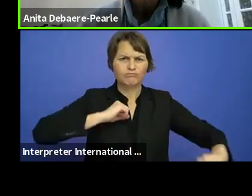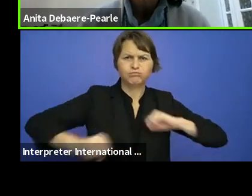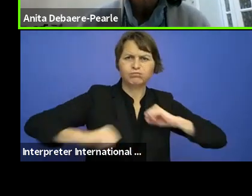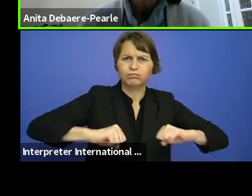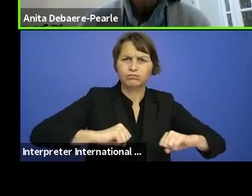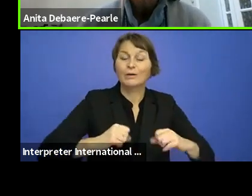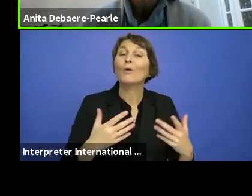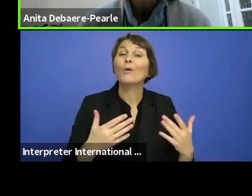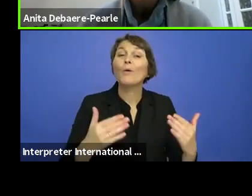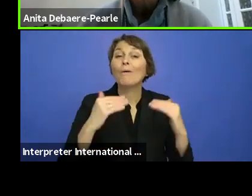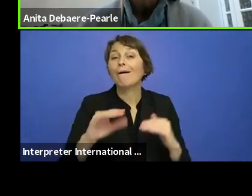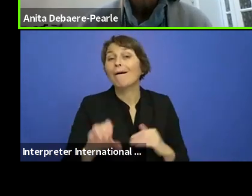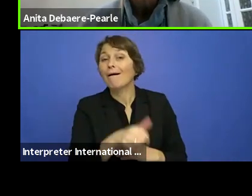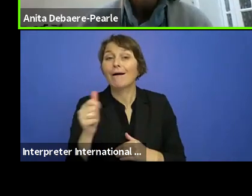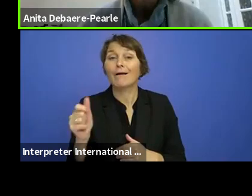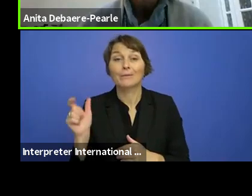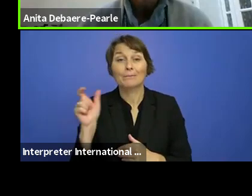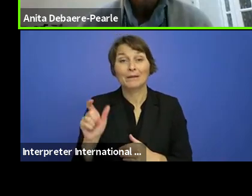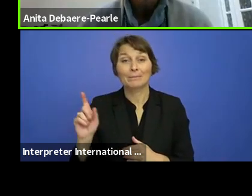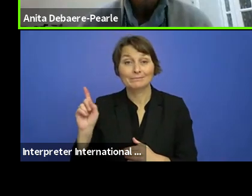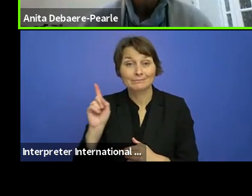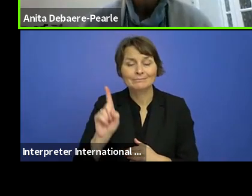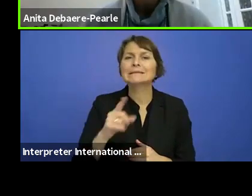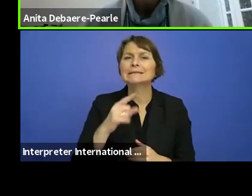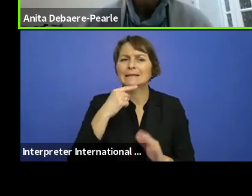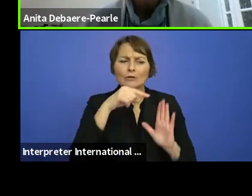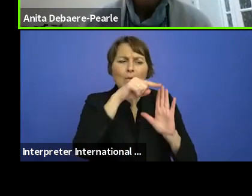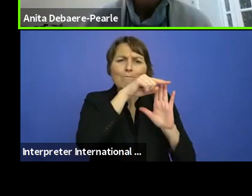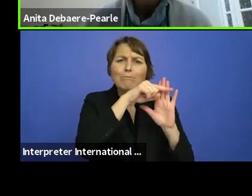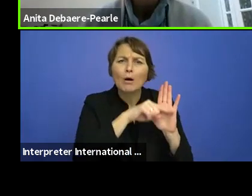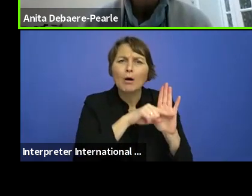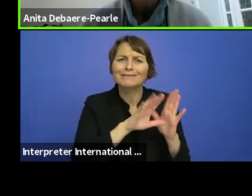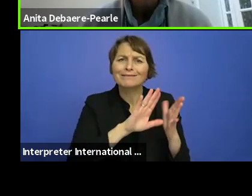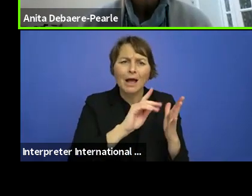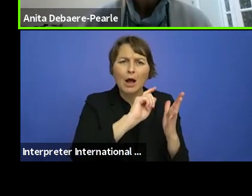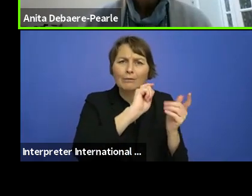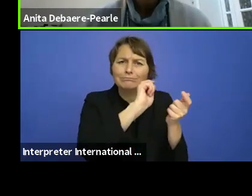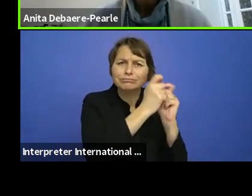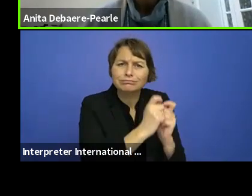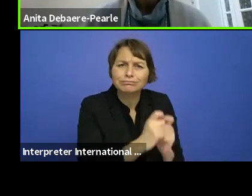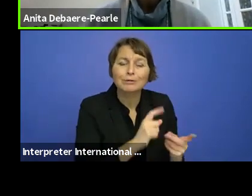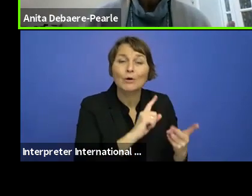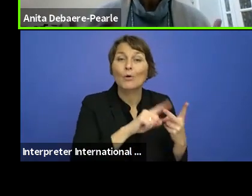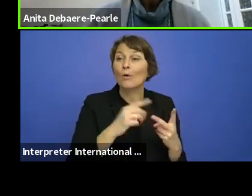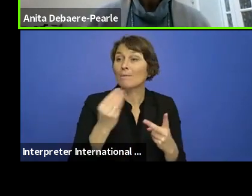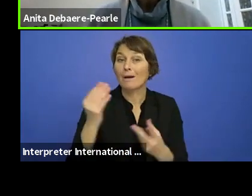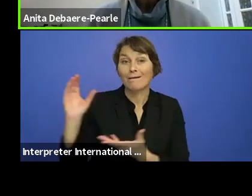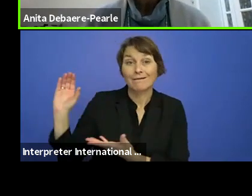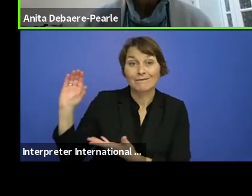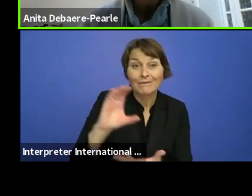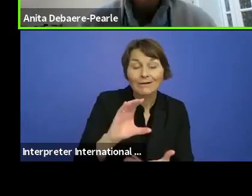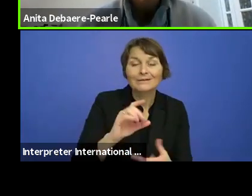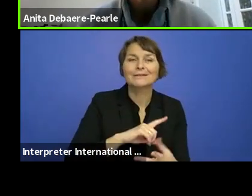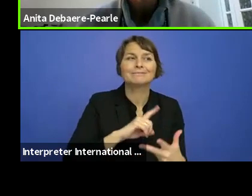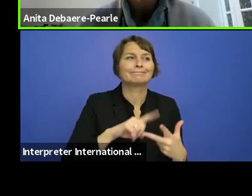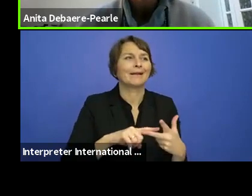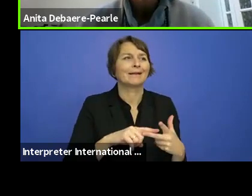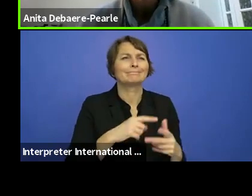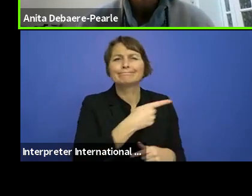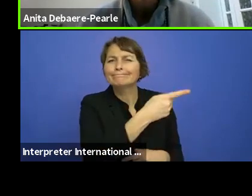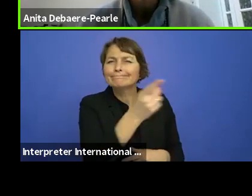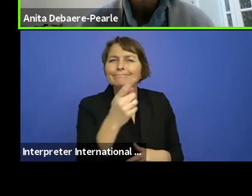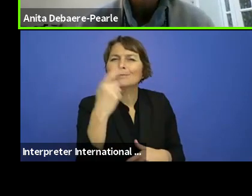on the policy side in their particular countries, on the funders as well. And we heard from artists and